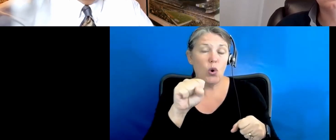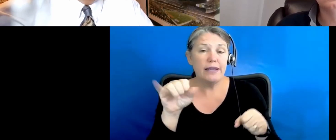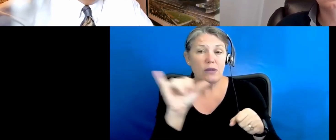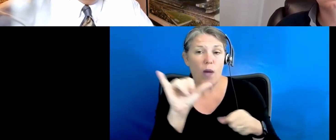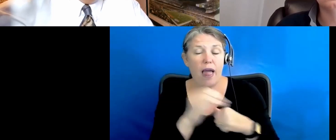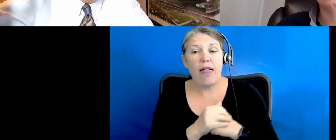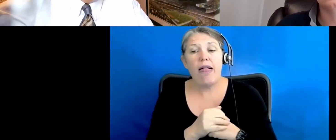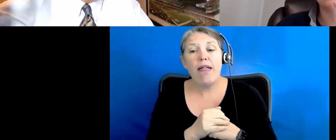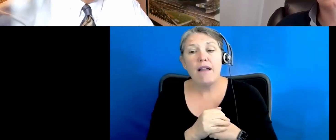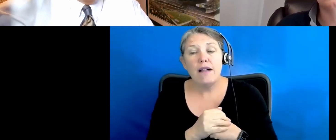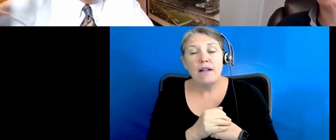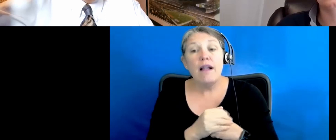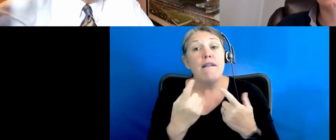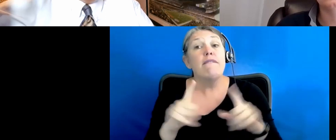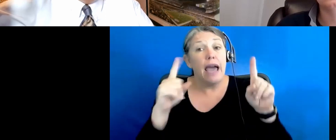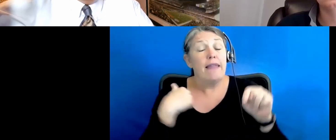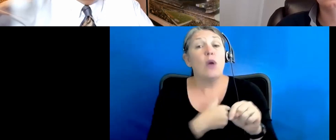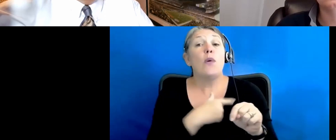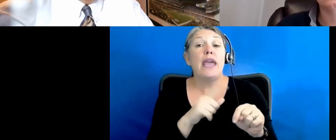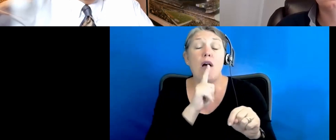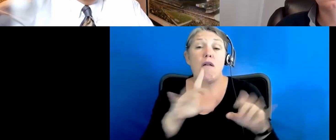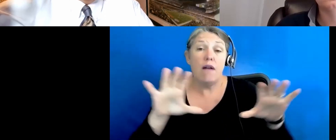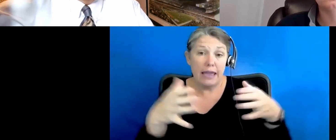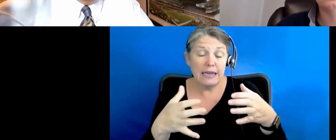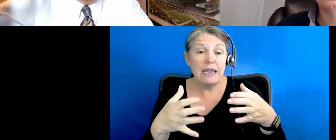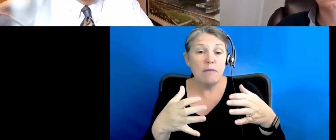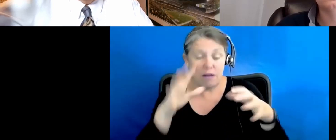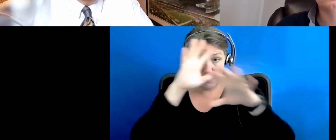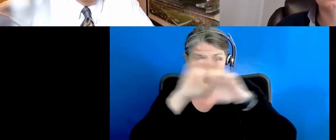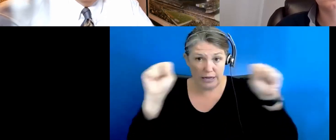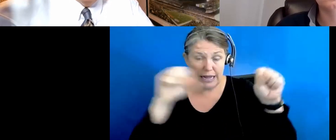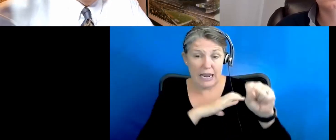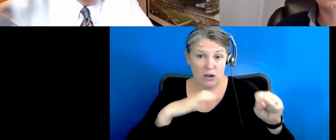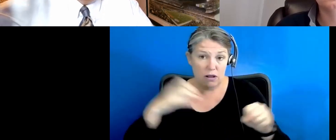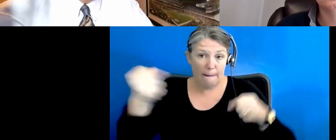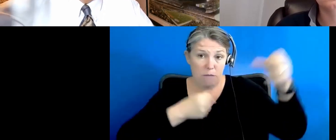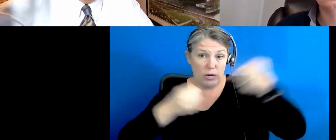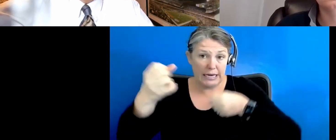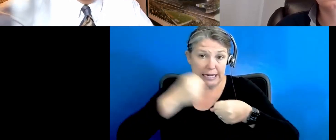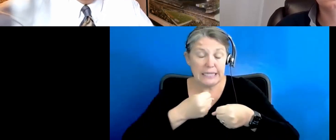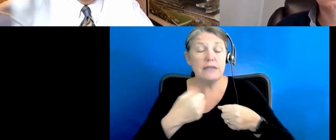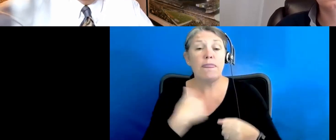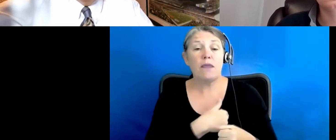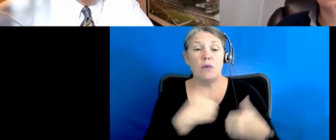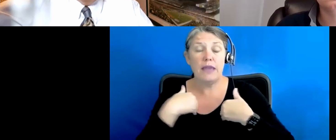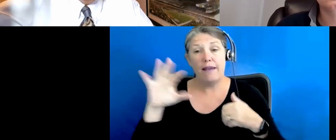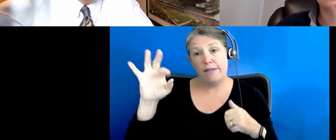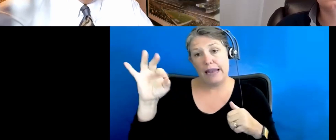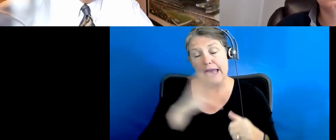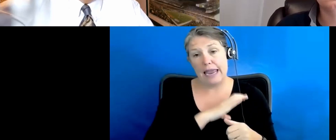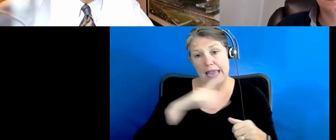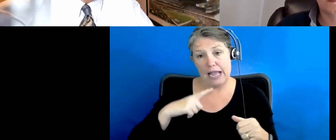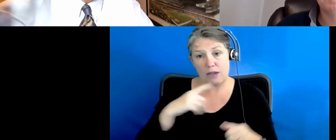we are comprised of a team of presidential and congressional appointees. We have 9 council